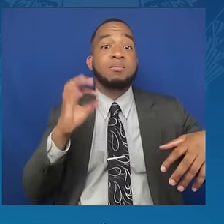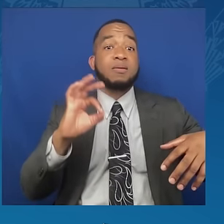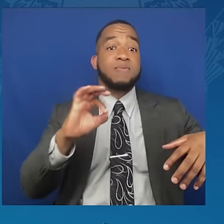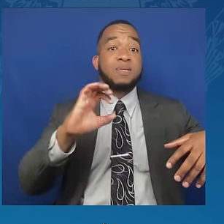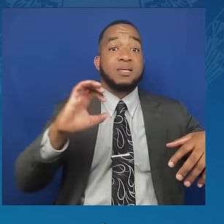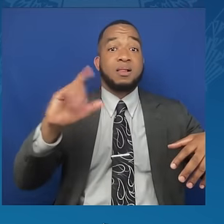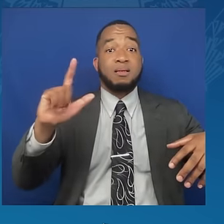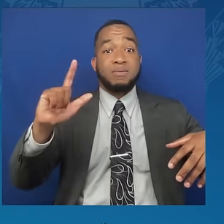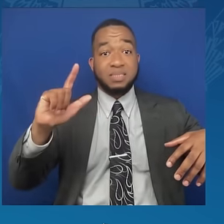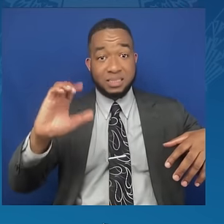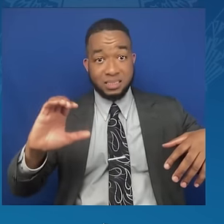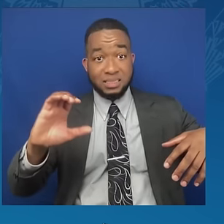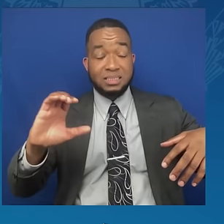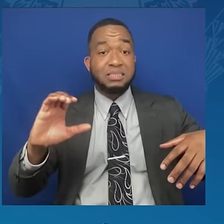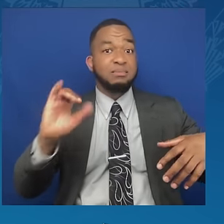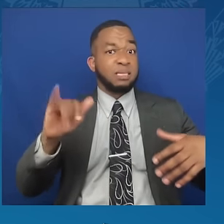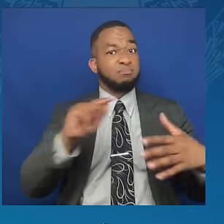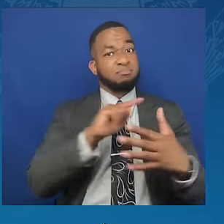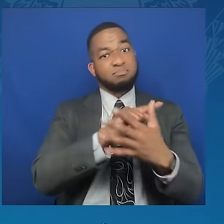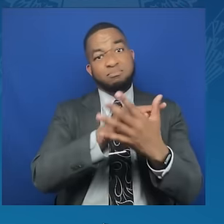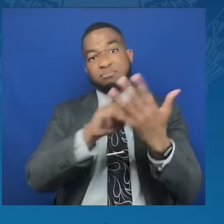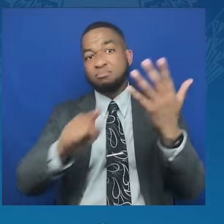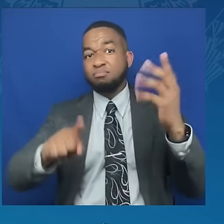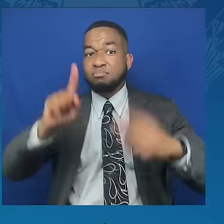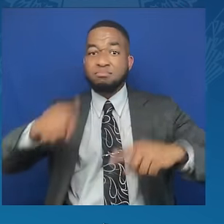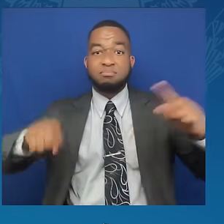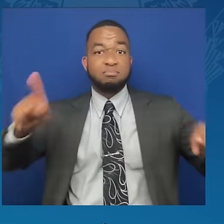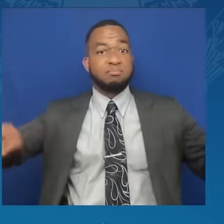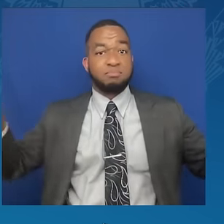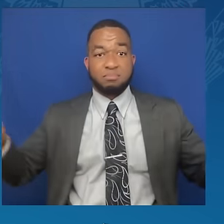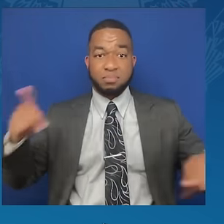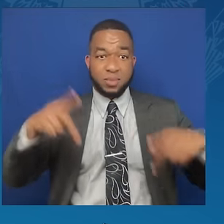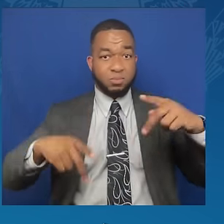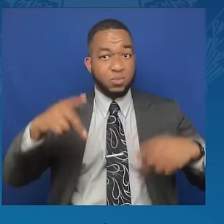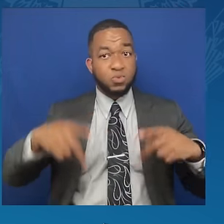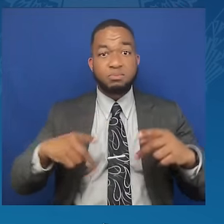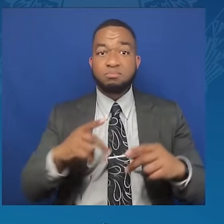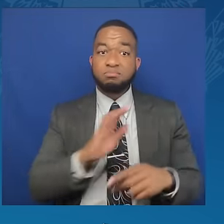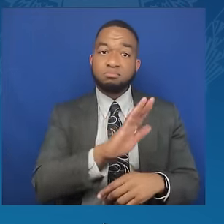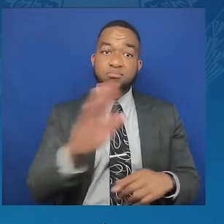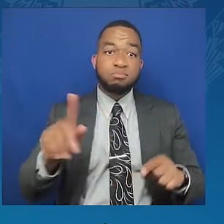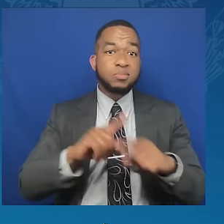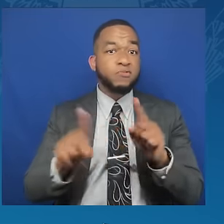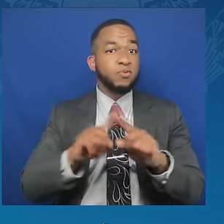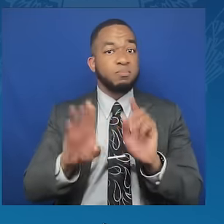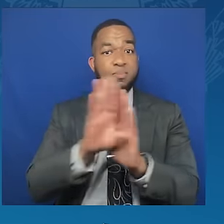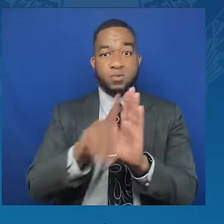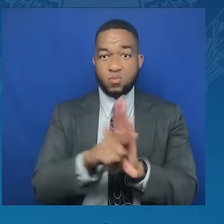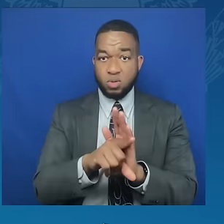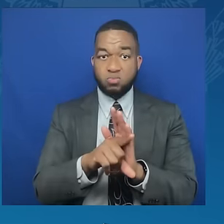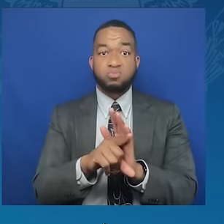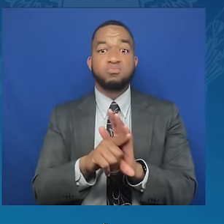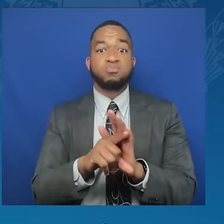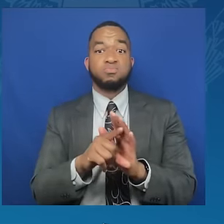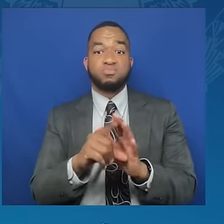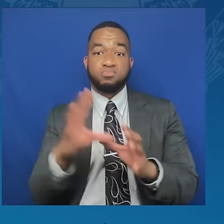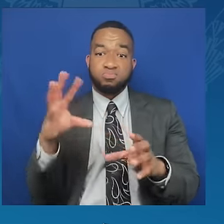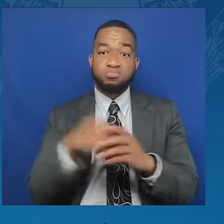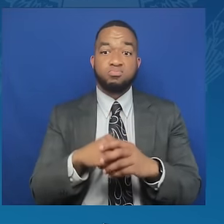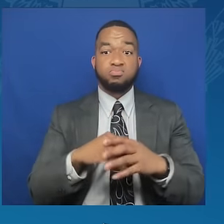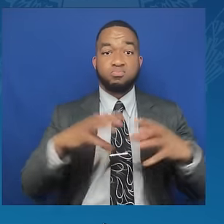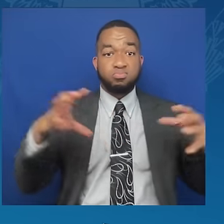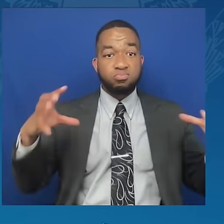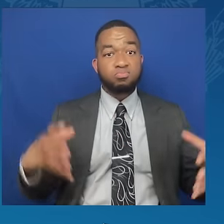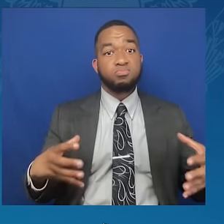and backgrounds. And less than 6 months later, the Voting Rights Act of 1964